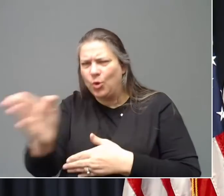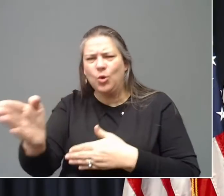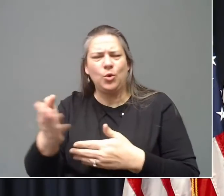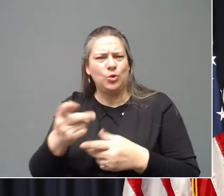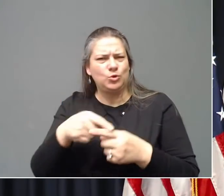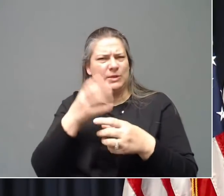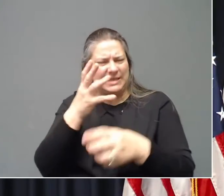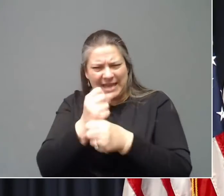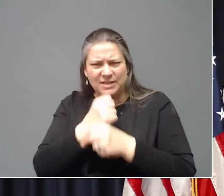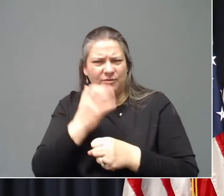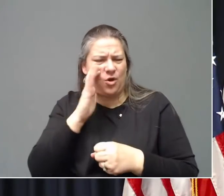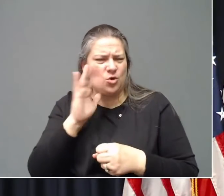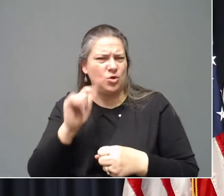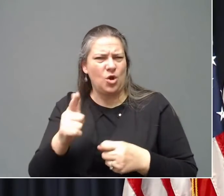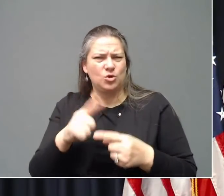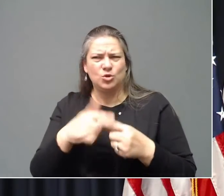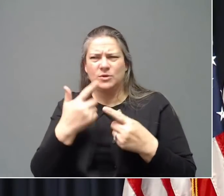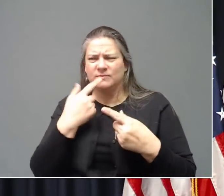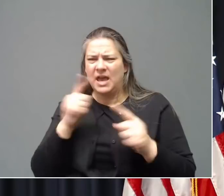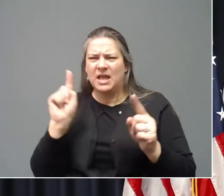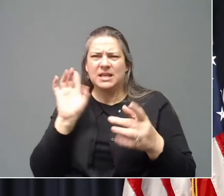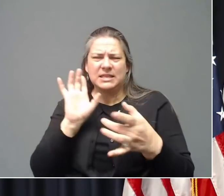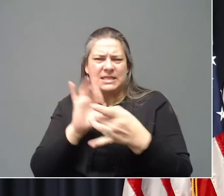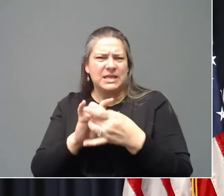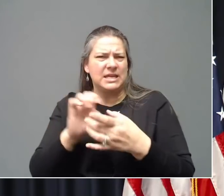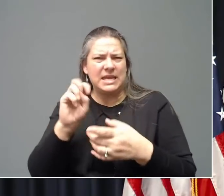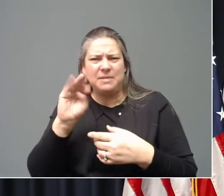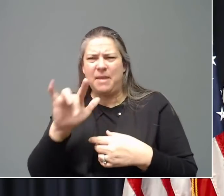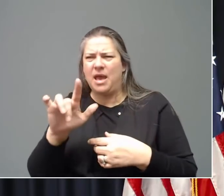call, or get that email, or